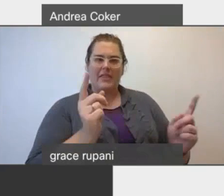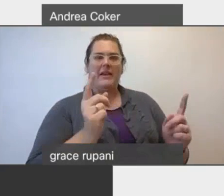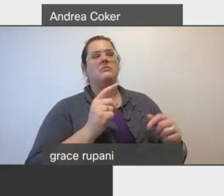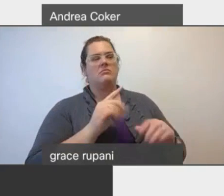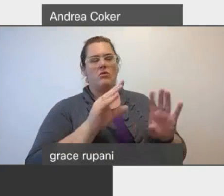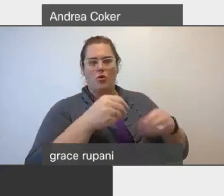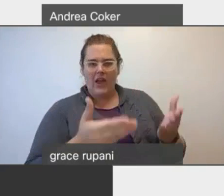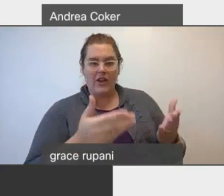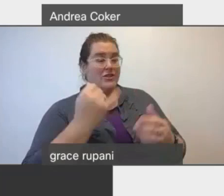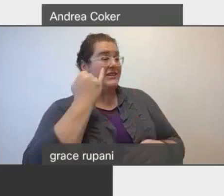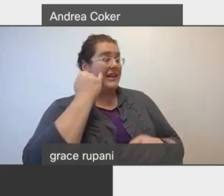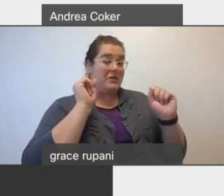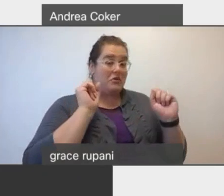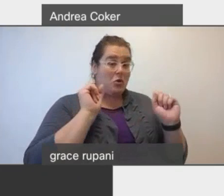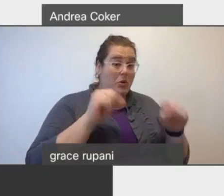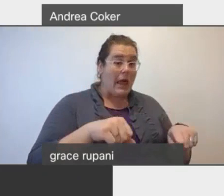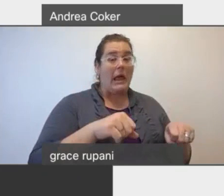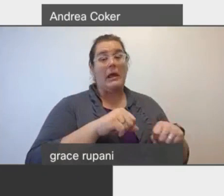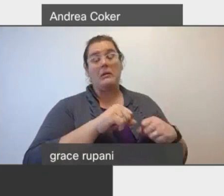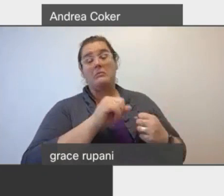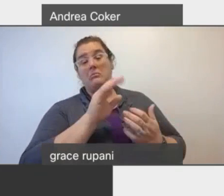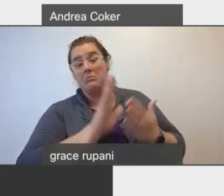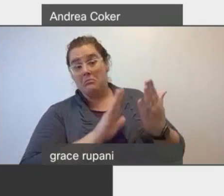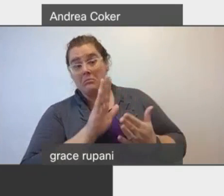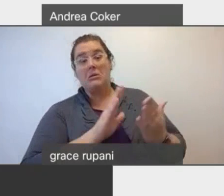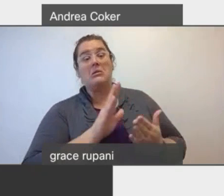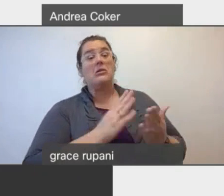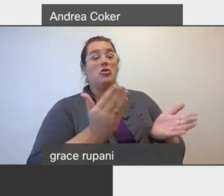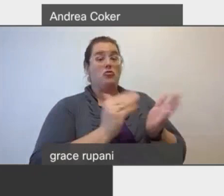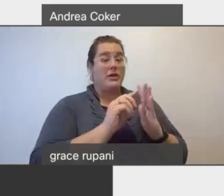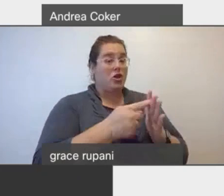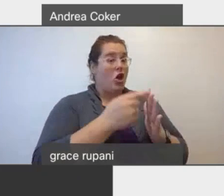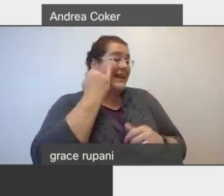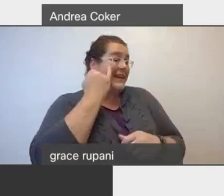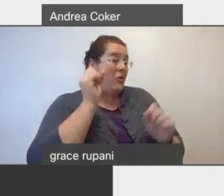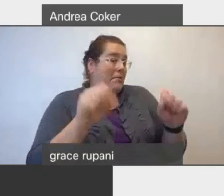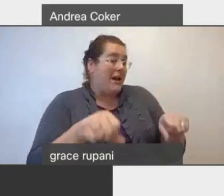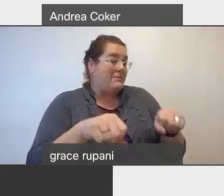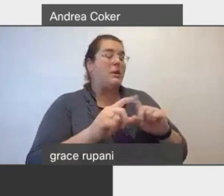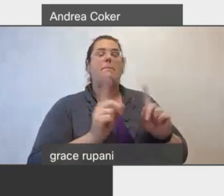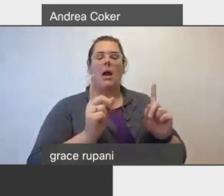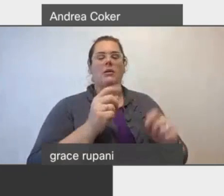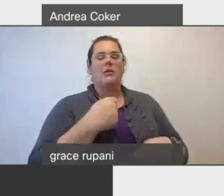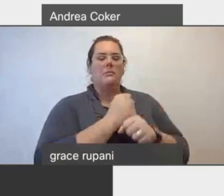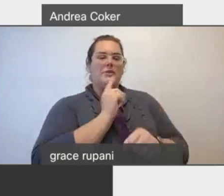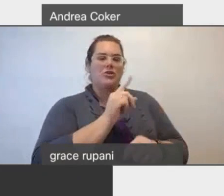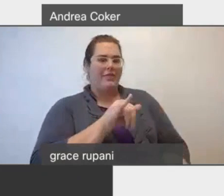just asking, for the safety of our population and for, to make sure that our DSPs are up to date with